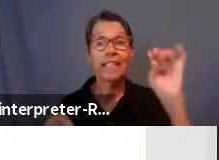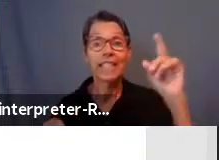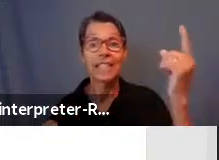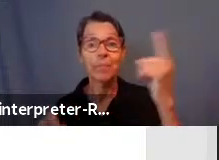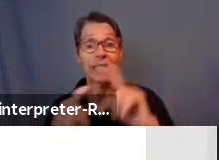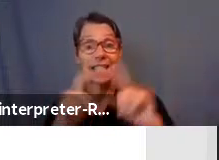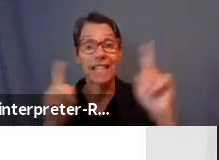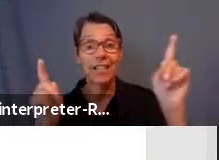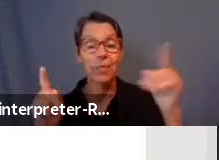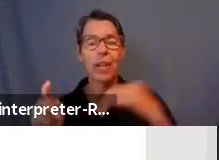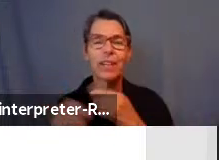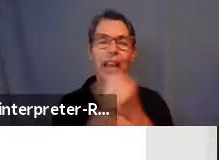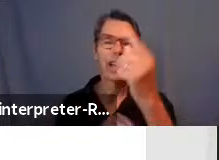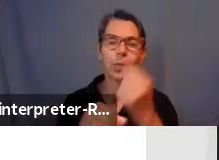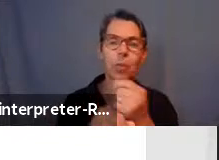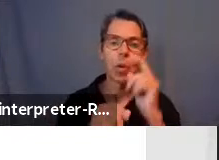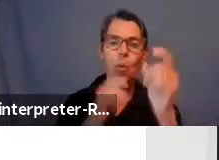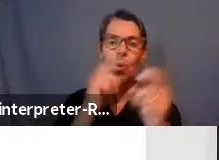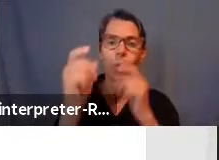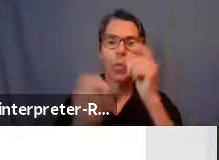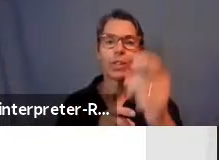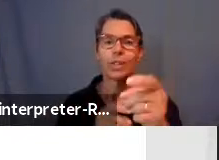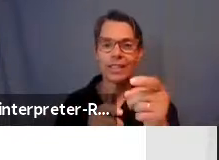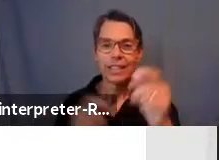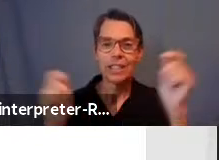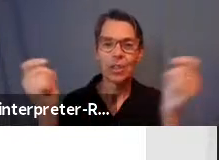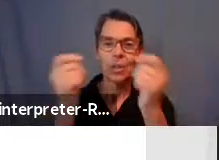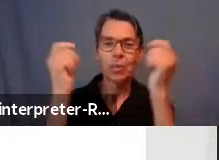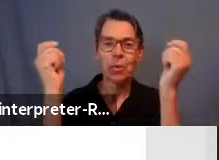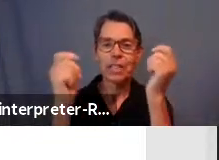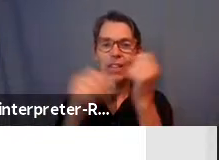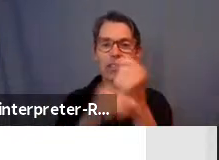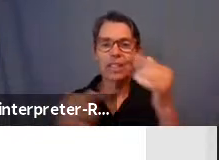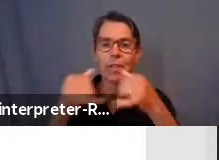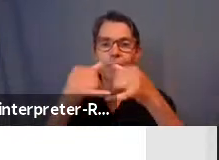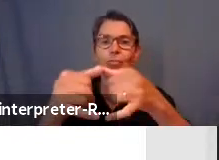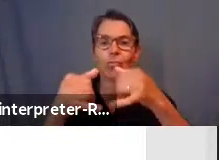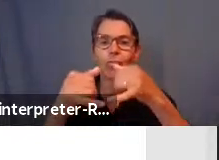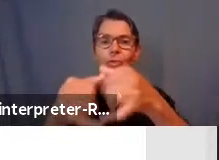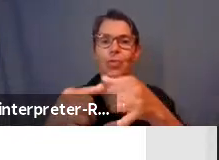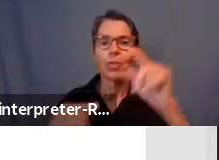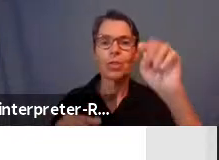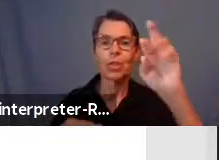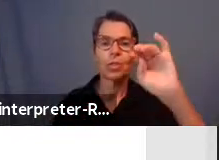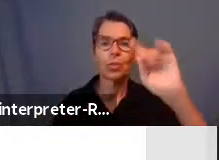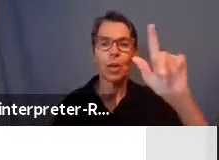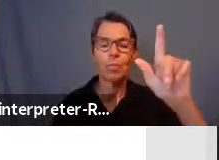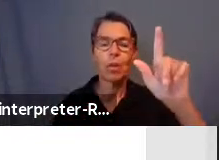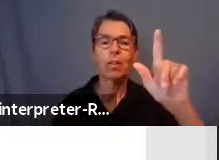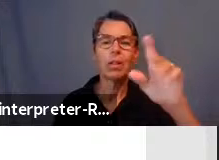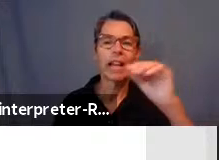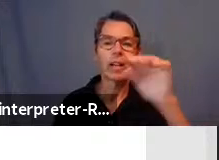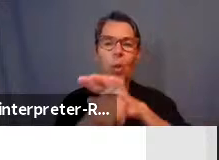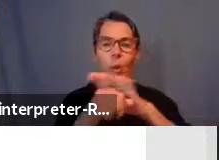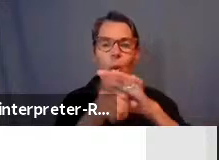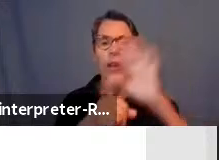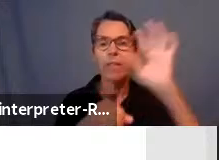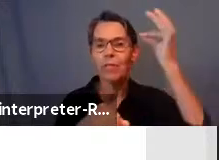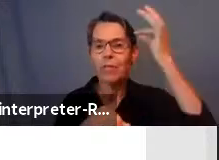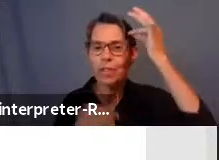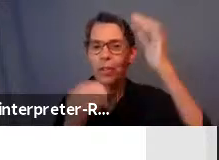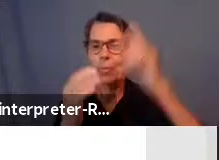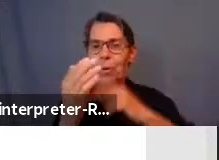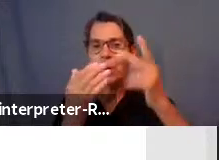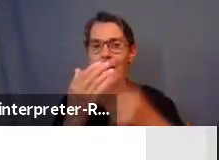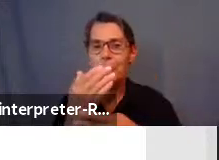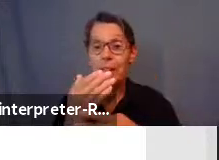annual award ceremony that we put on every year and provide awards to our tribal, urban, and federal programs for all the hard work that our employees do.